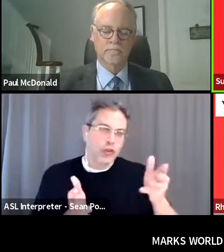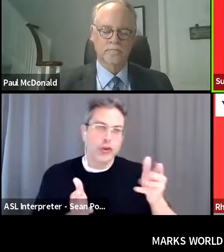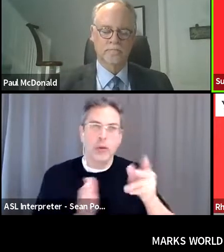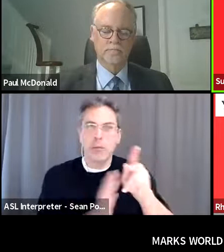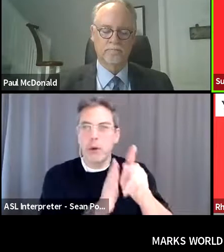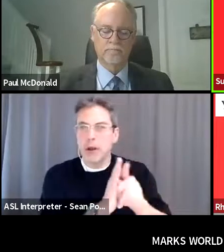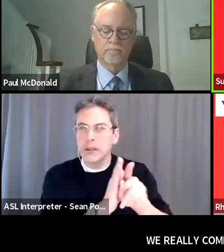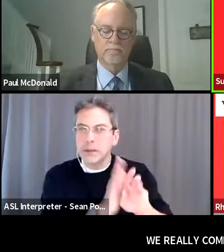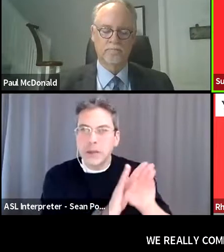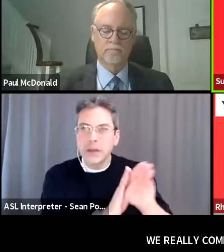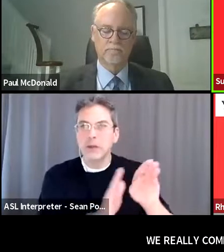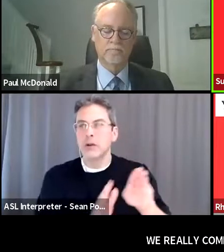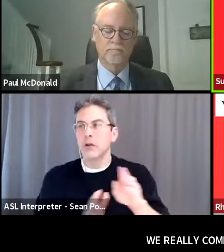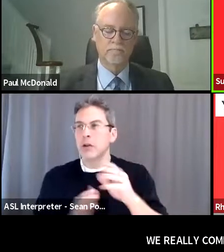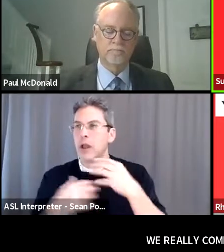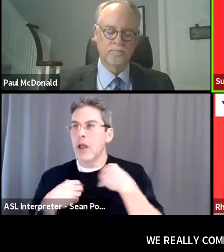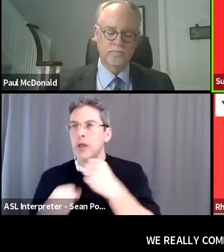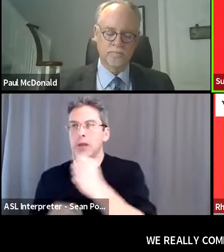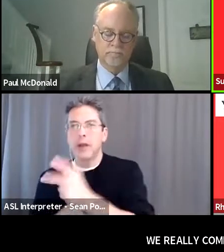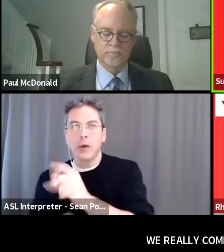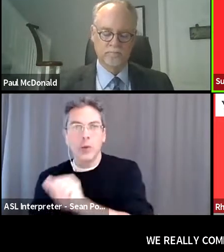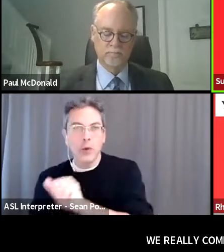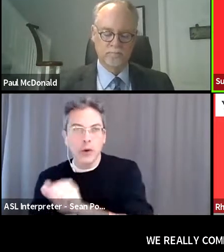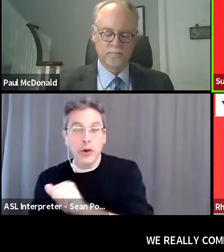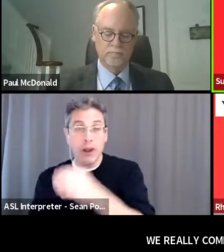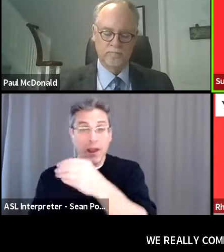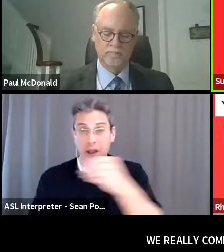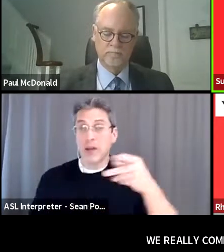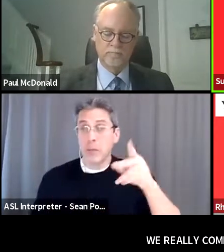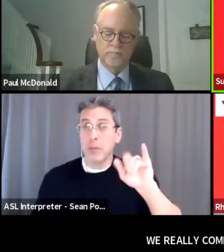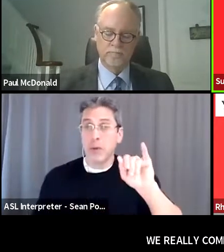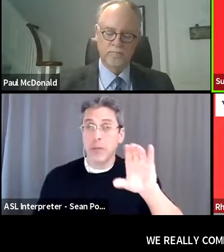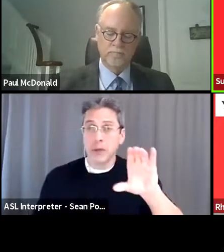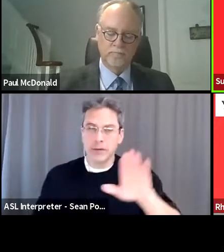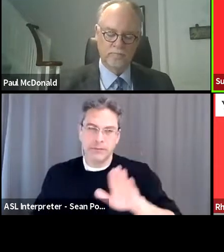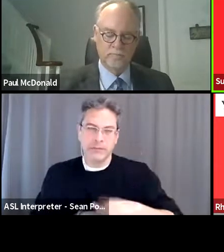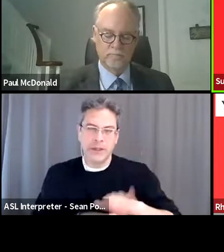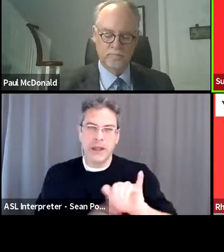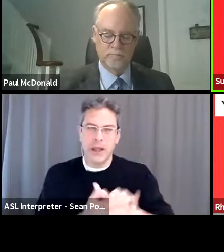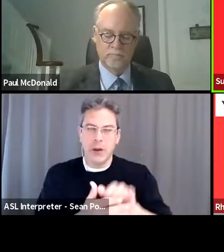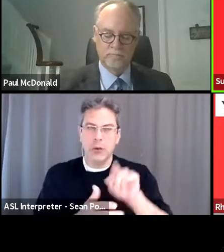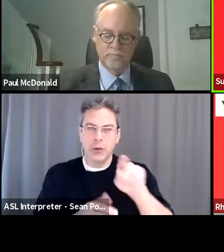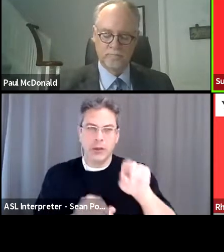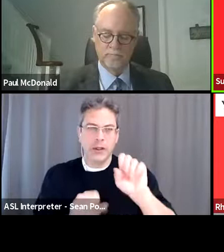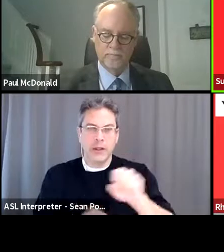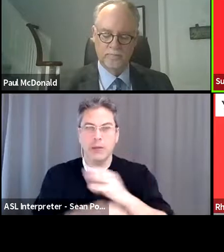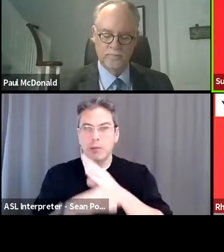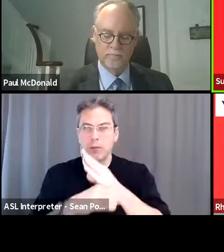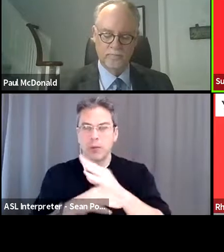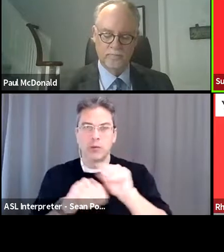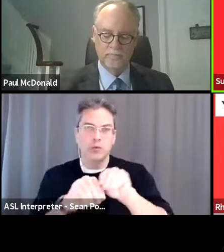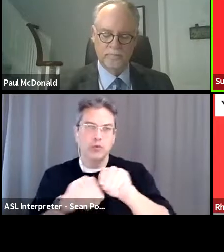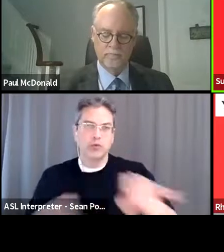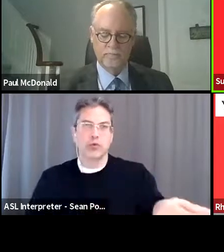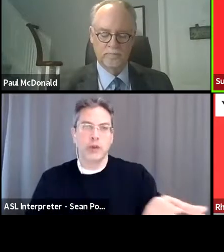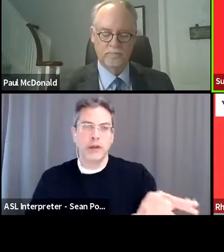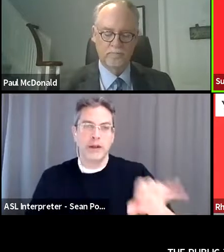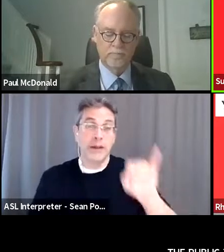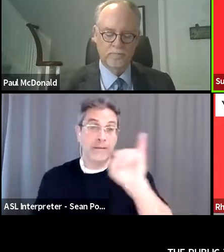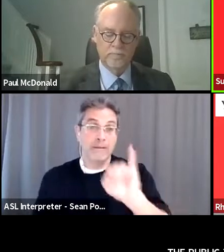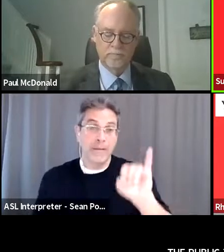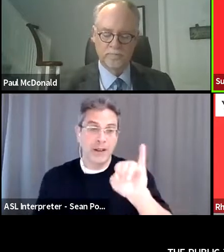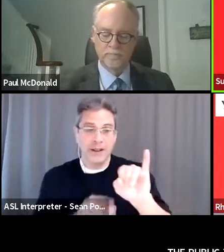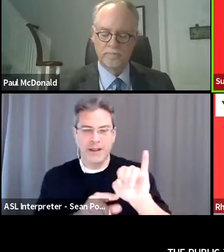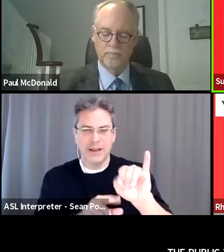and the public to take action to stop the further spread of drug-resistant infections. And it's a